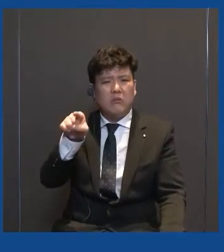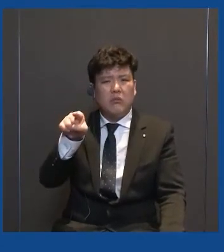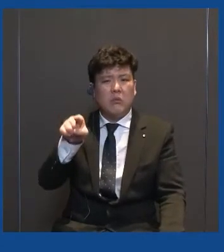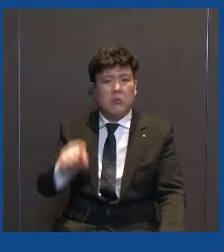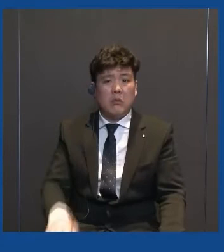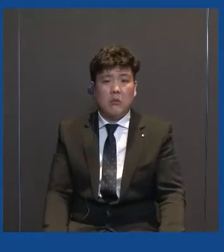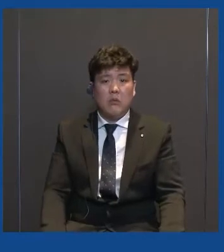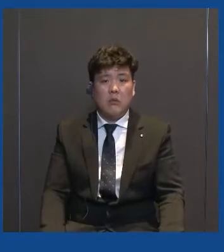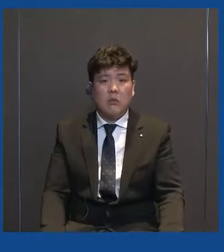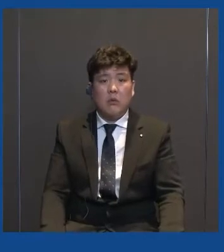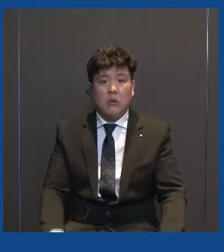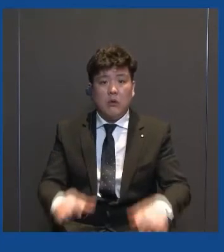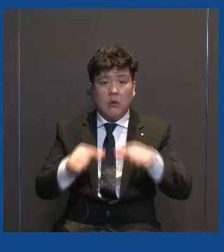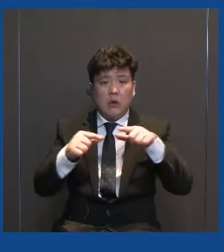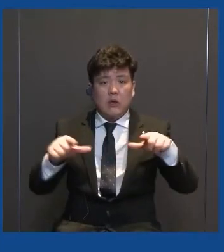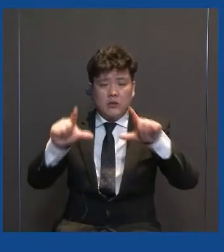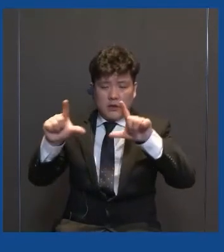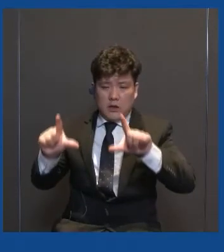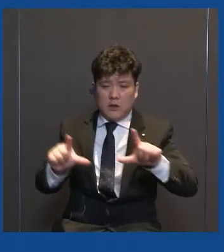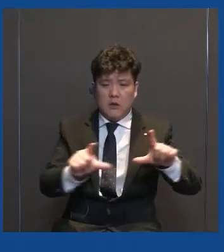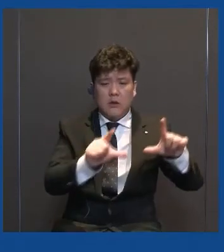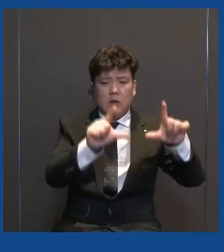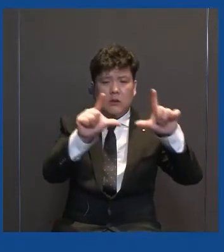Now, COVID-19